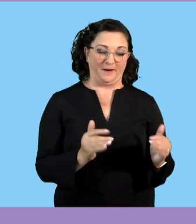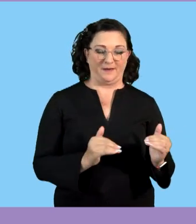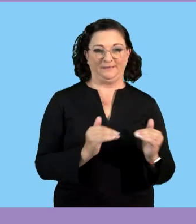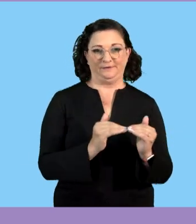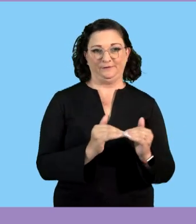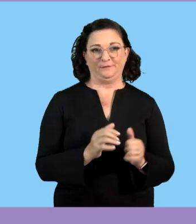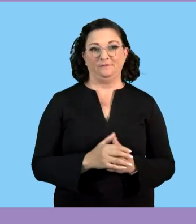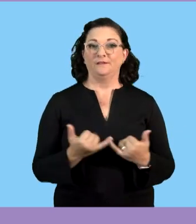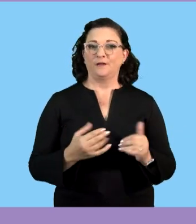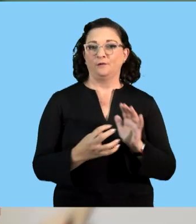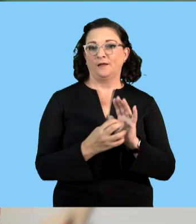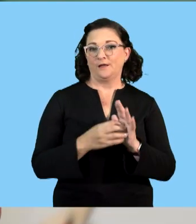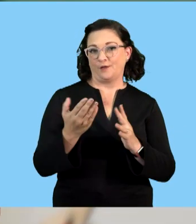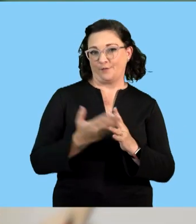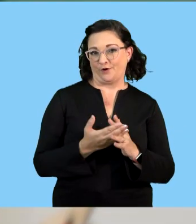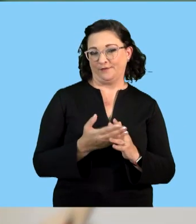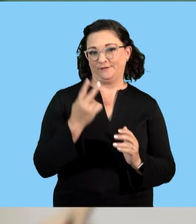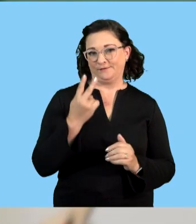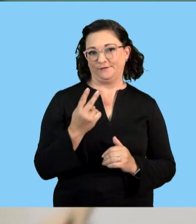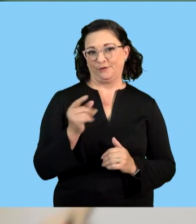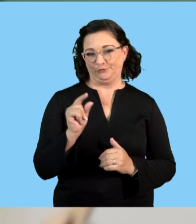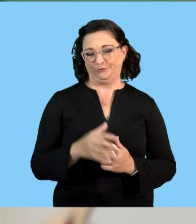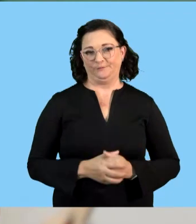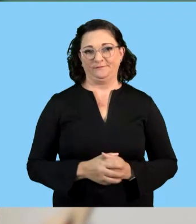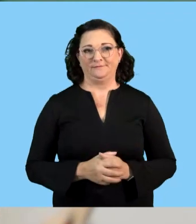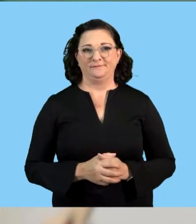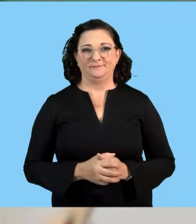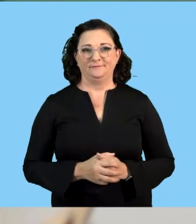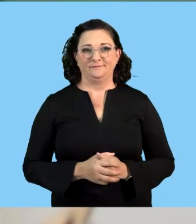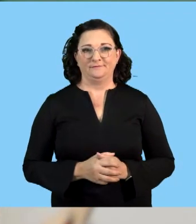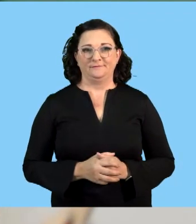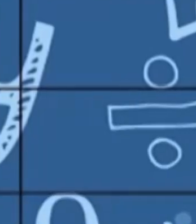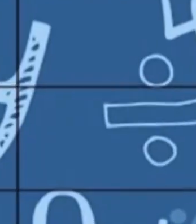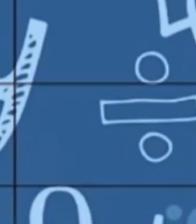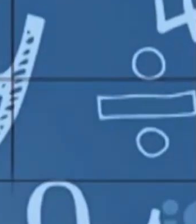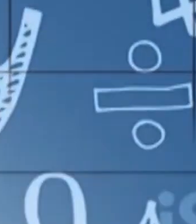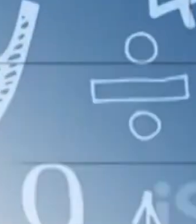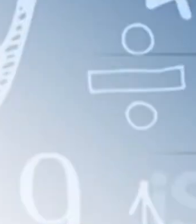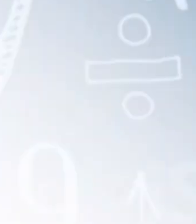in our equation. Let's quickly go to an ad break, and then we'll see you just now.